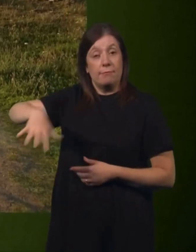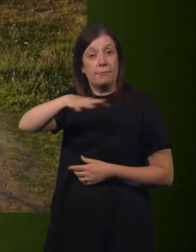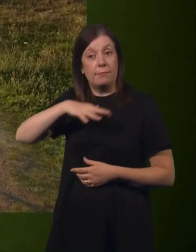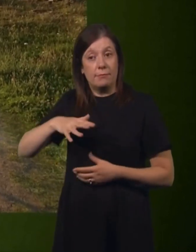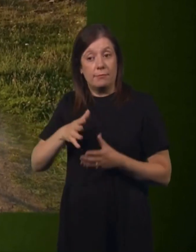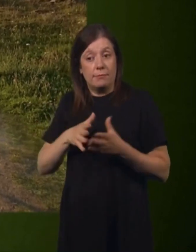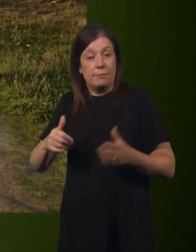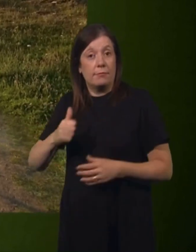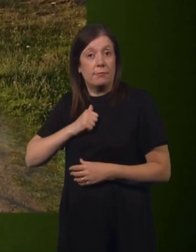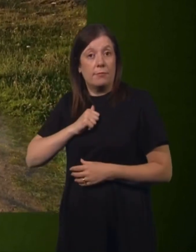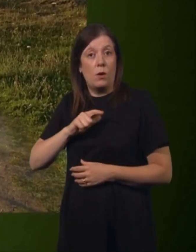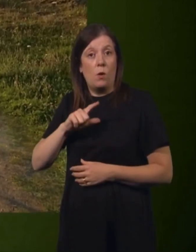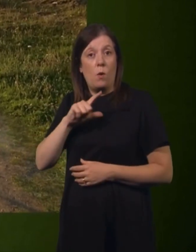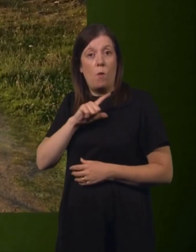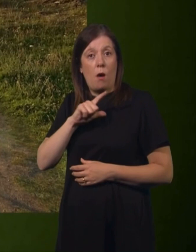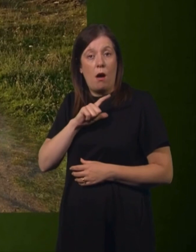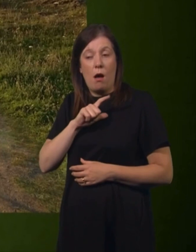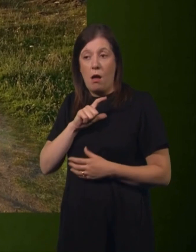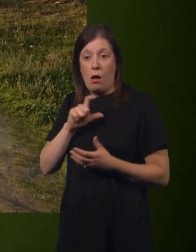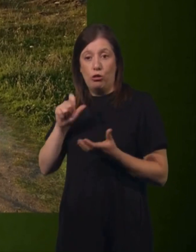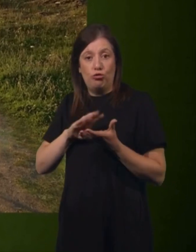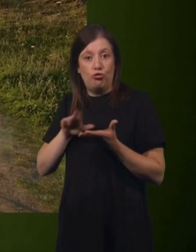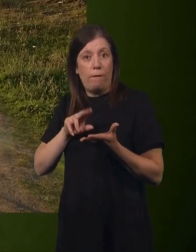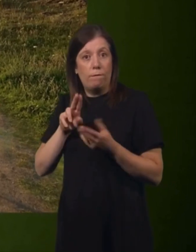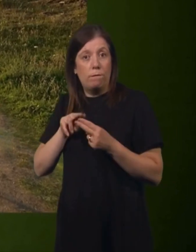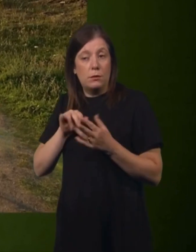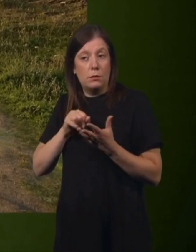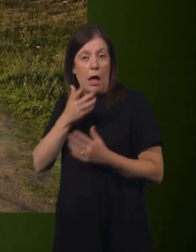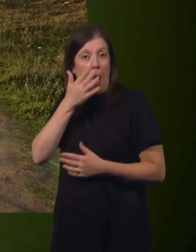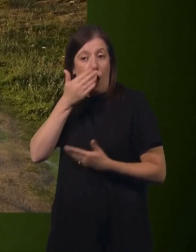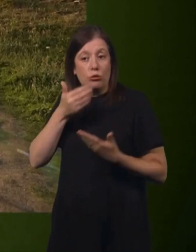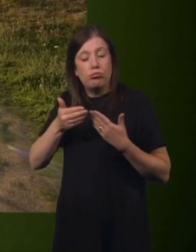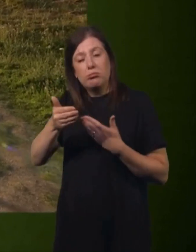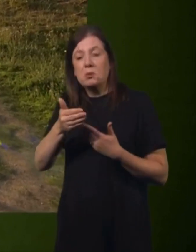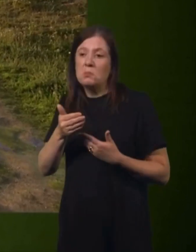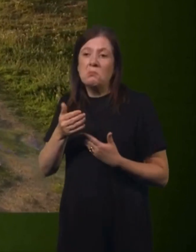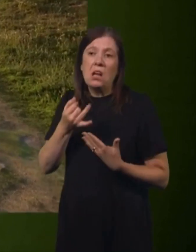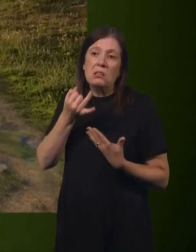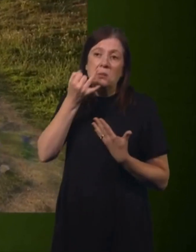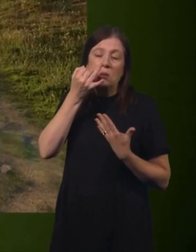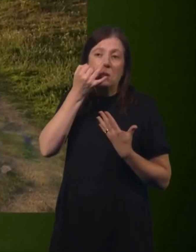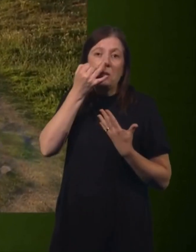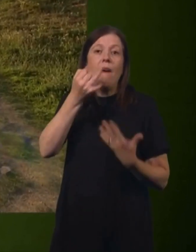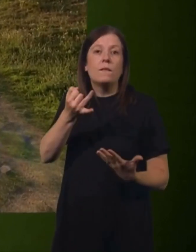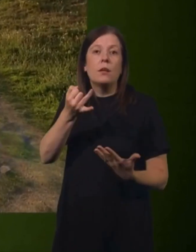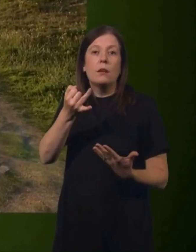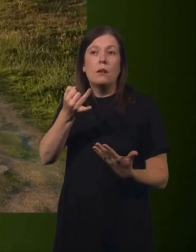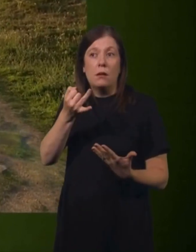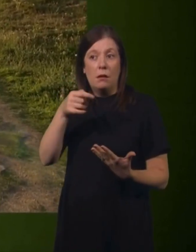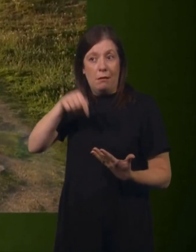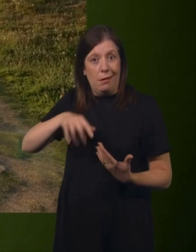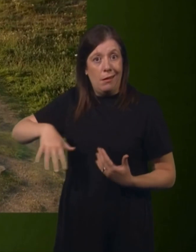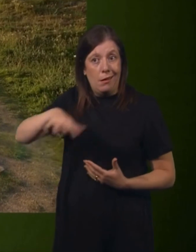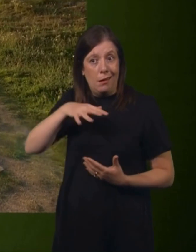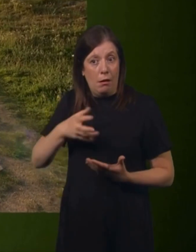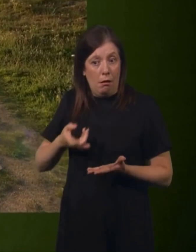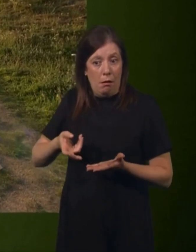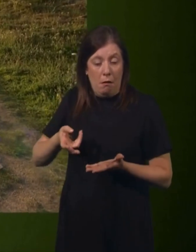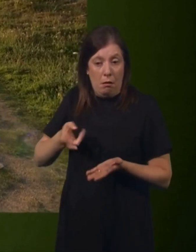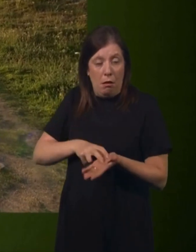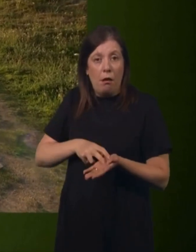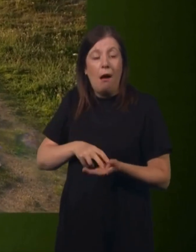the choughs are doing well, they're long-lived. Typically, choughs will live to around 7 years, but the oldest chough that's been recorded